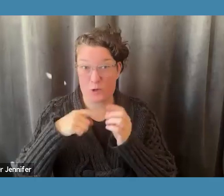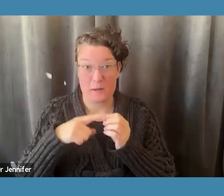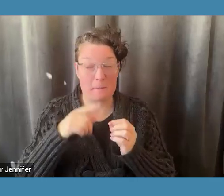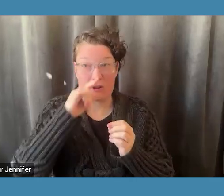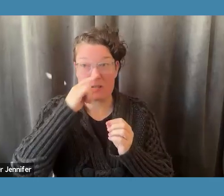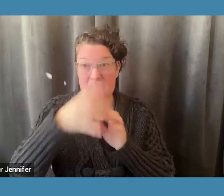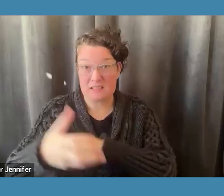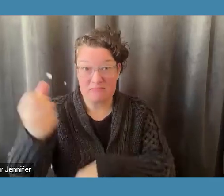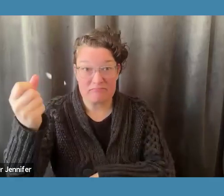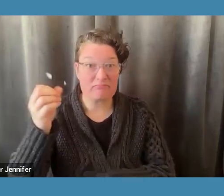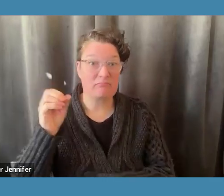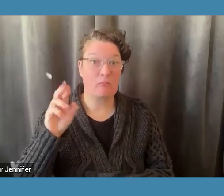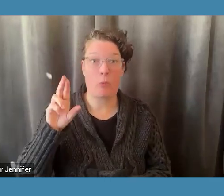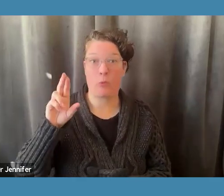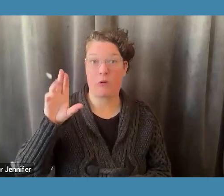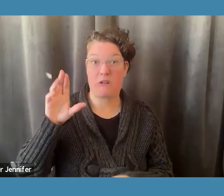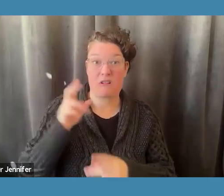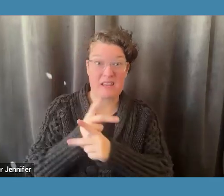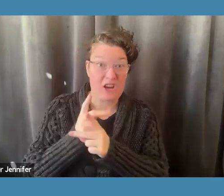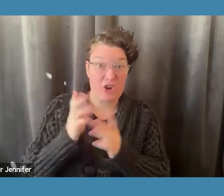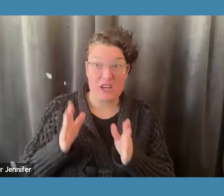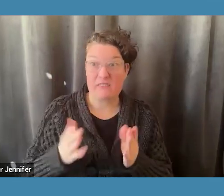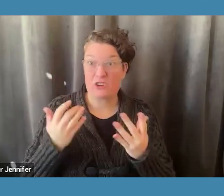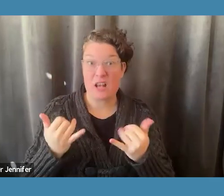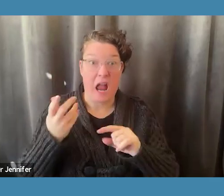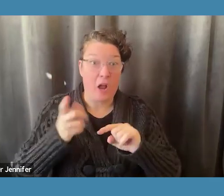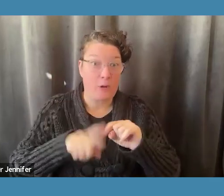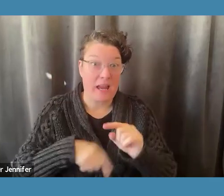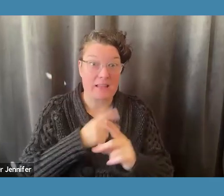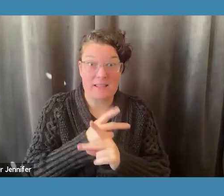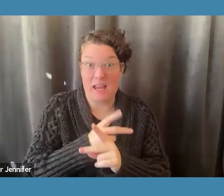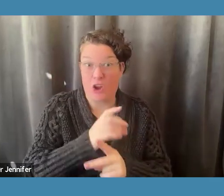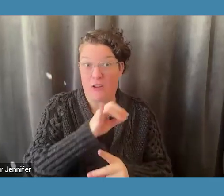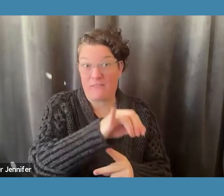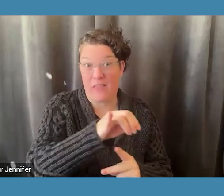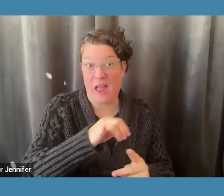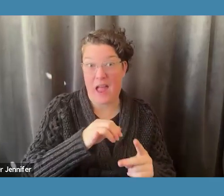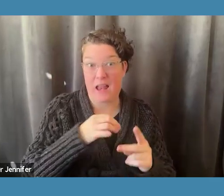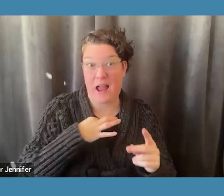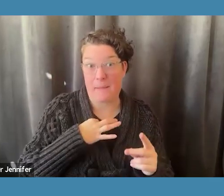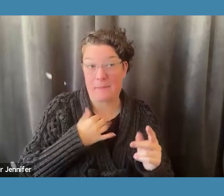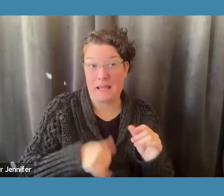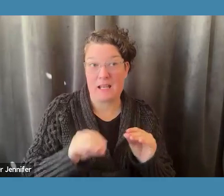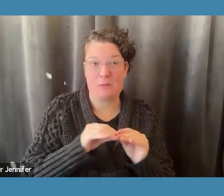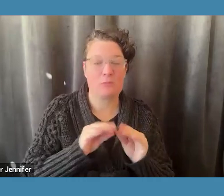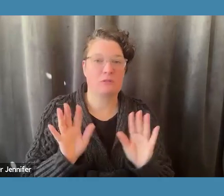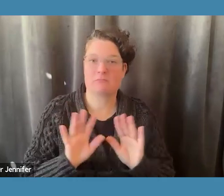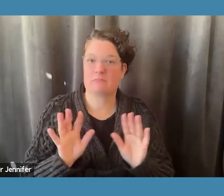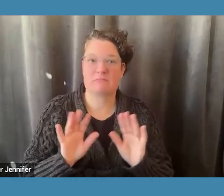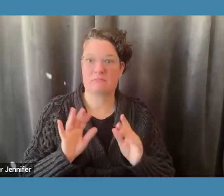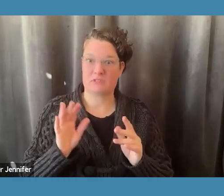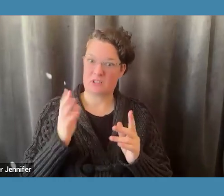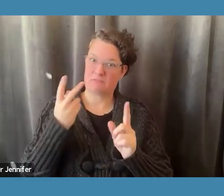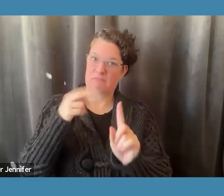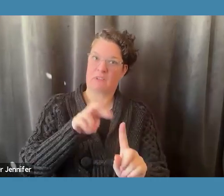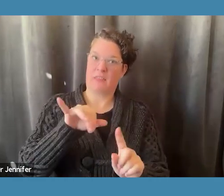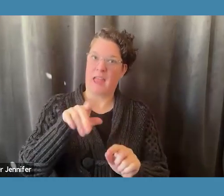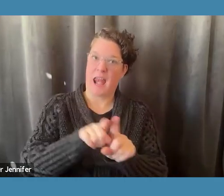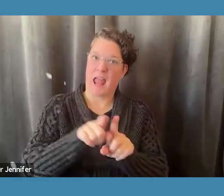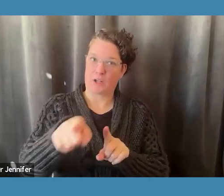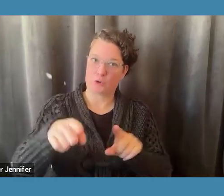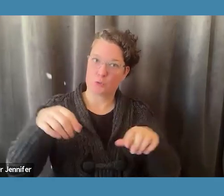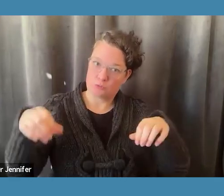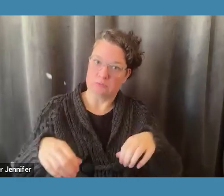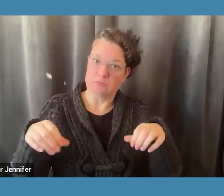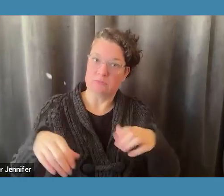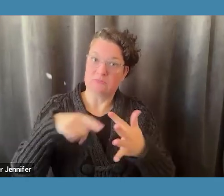or the caregiver is going to lose the ability to provide care for the applicant. This should be seen as you taking proactive steps